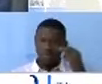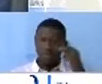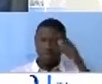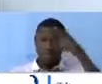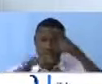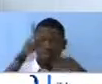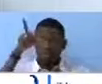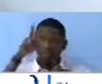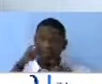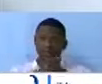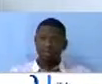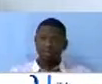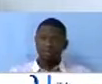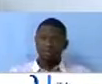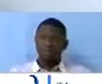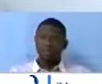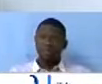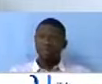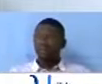Excuse me.